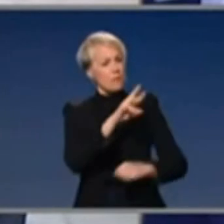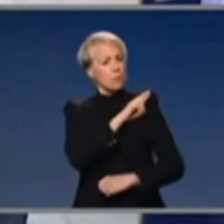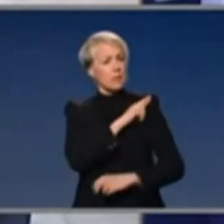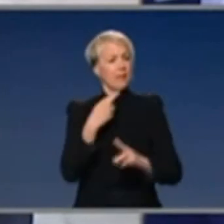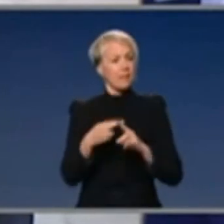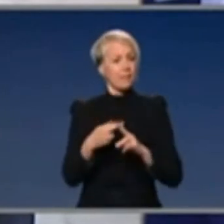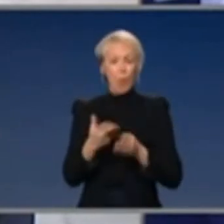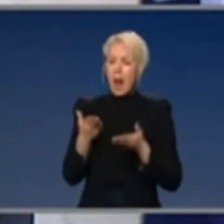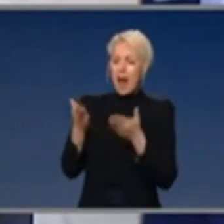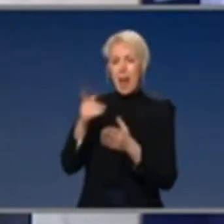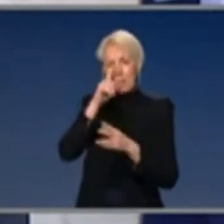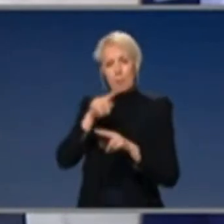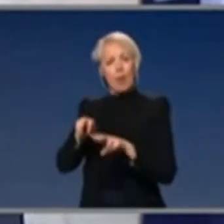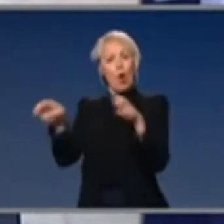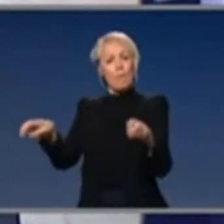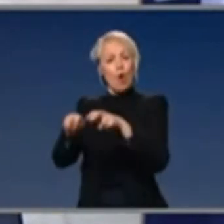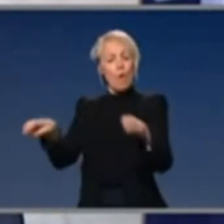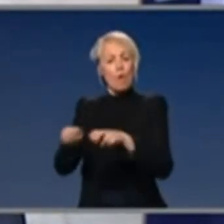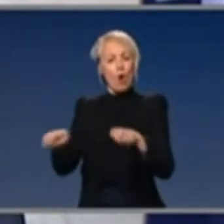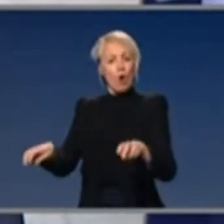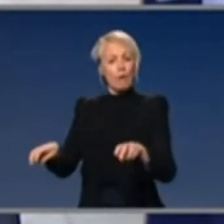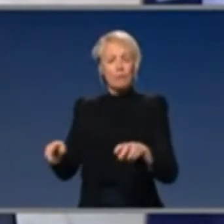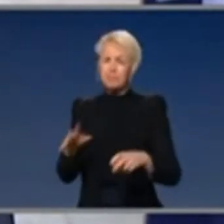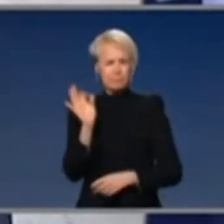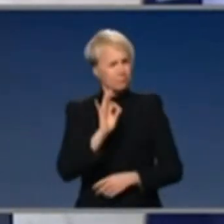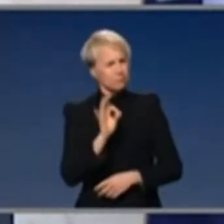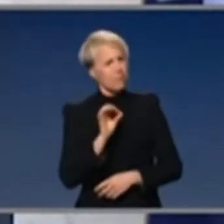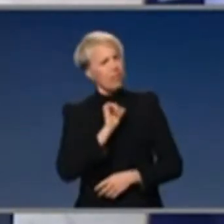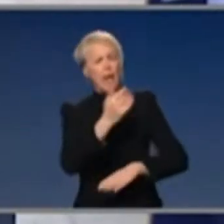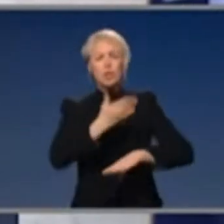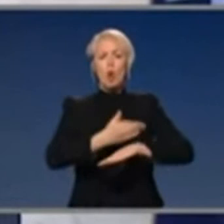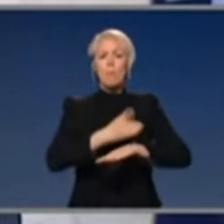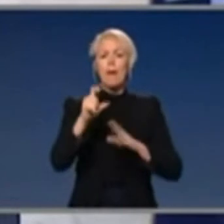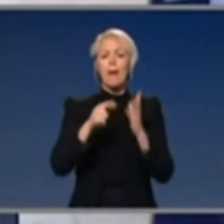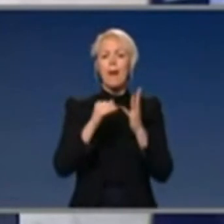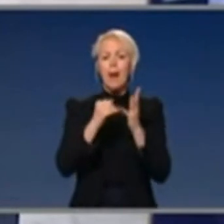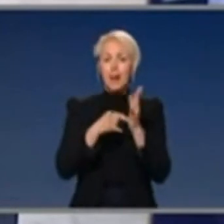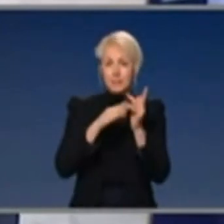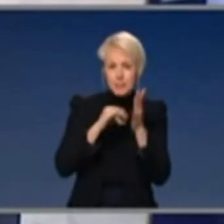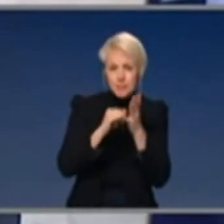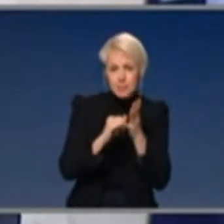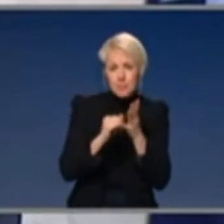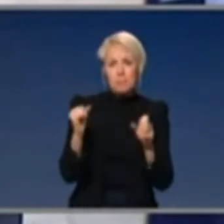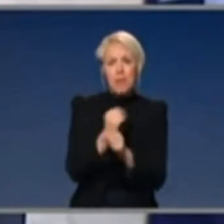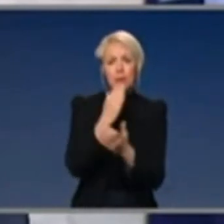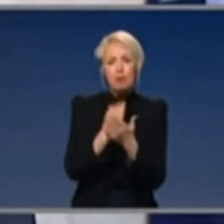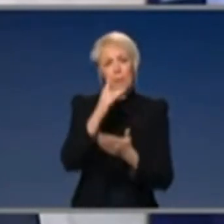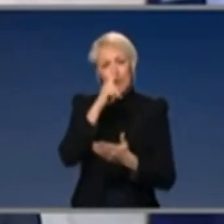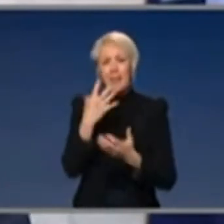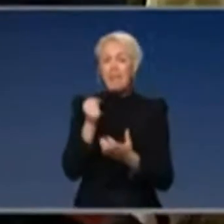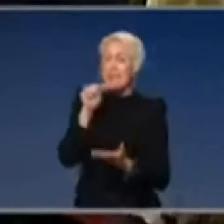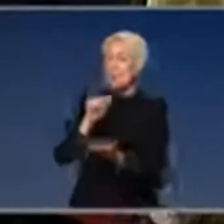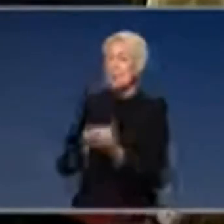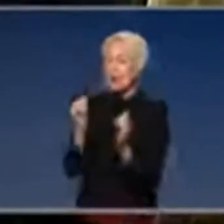They don't have the technical capacity to do that. They are involved in customs and migration clearances of people. Thank you, Andrew.